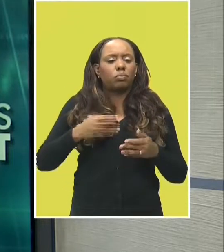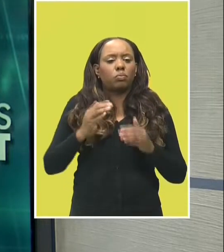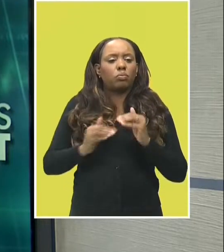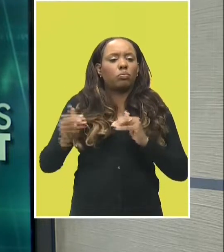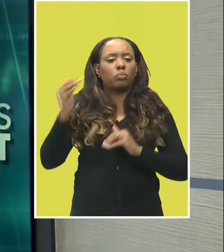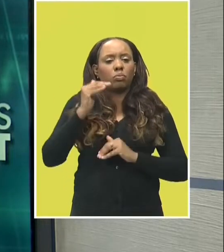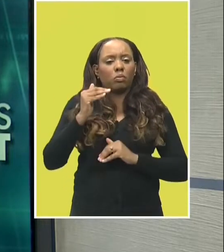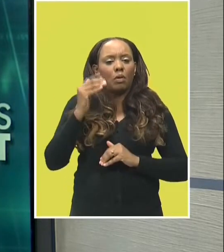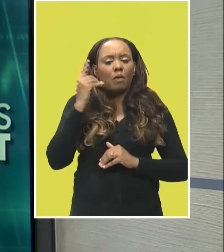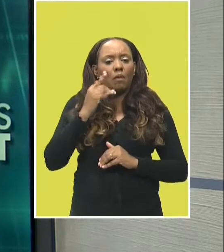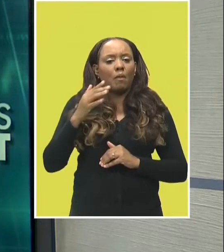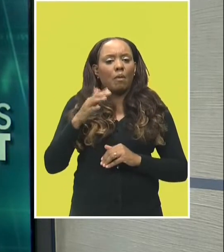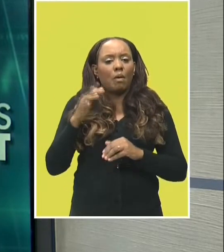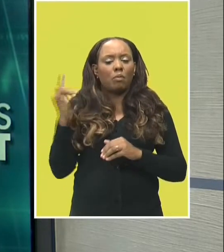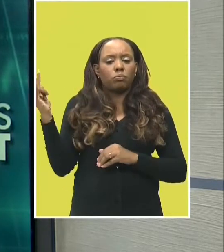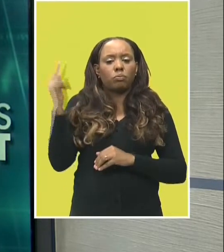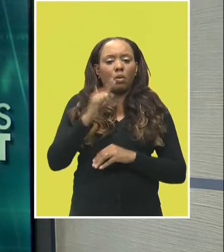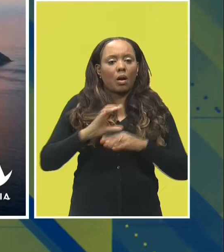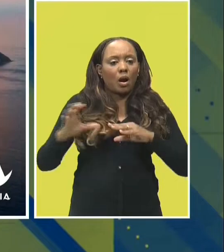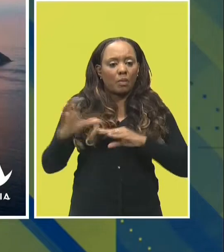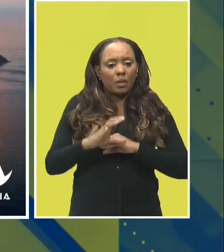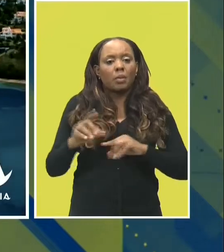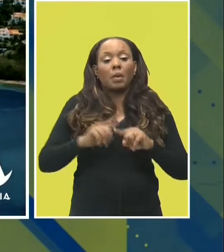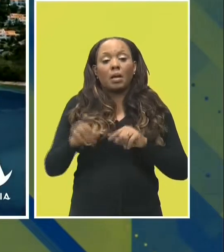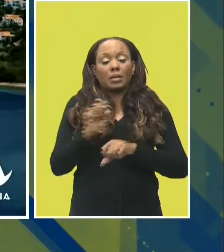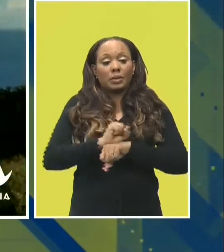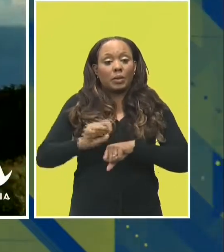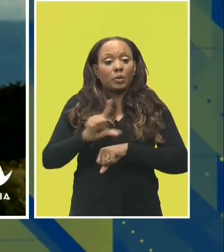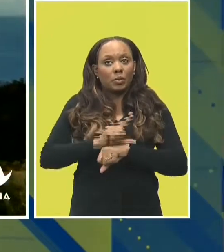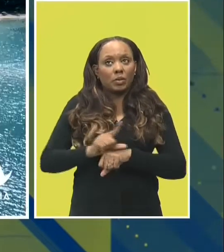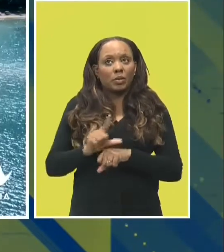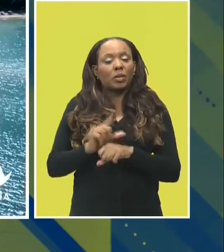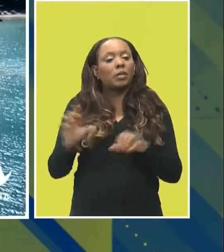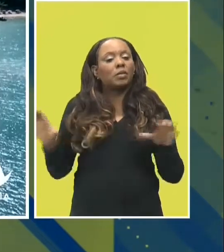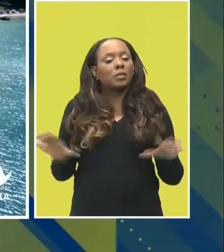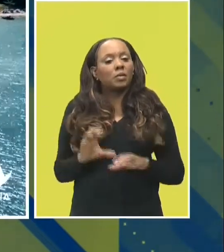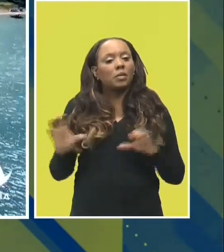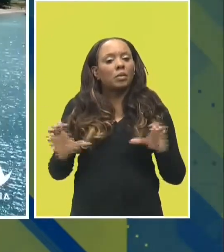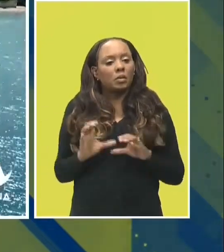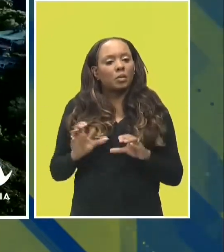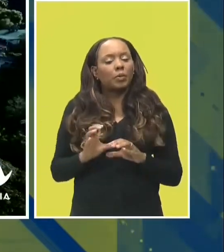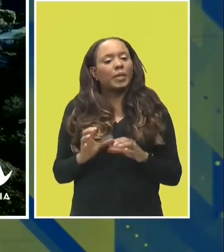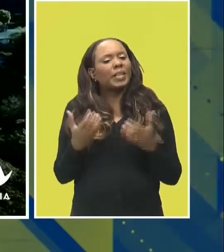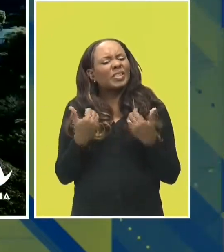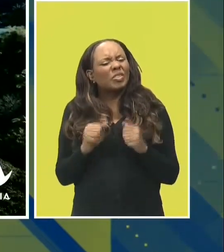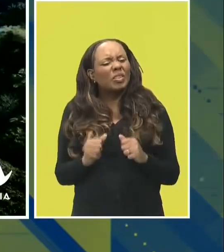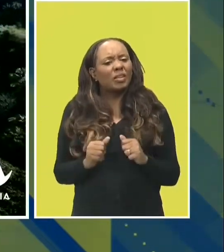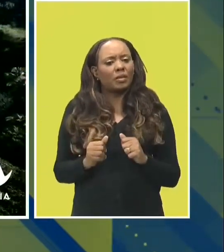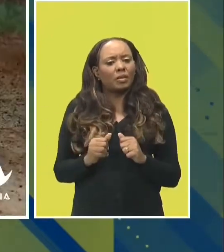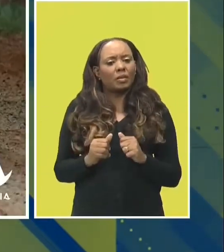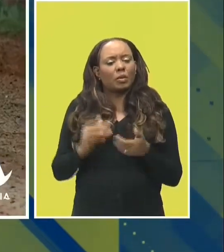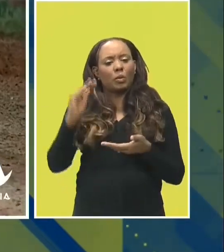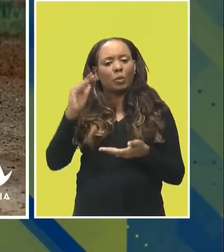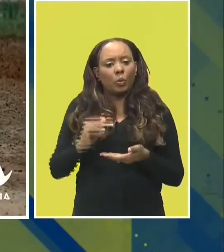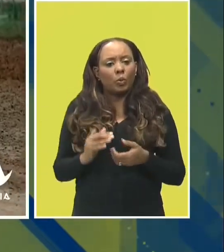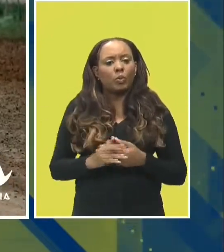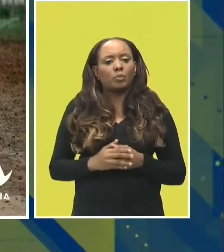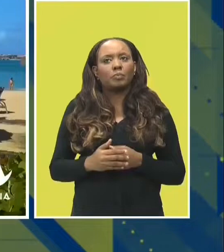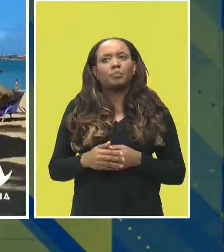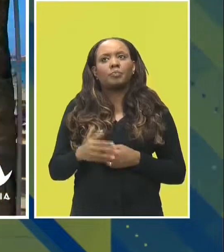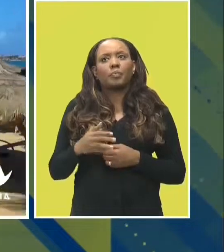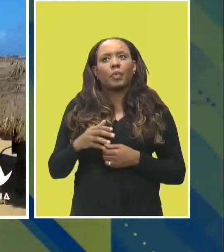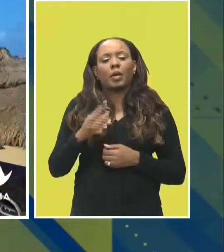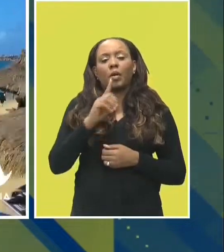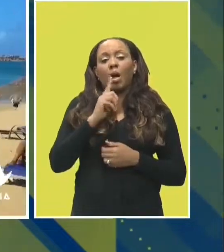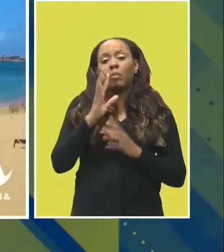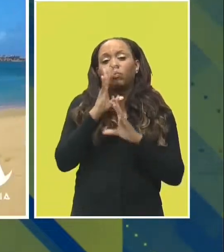to bridge gaps across the Caribbean. It's through an initiative called Caribcation, which offers year-round deals on accommodation and attractions